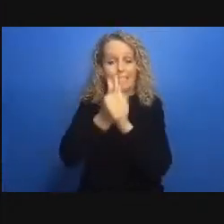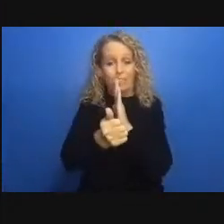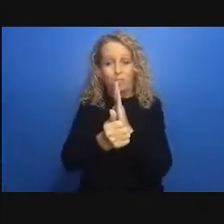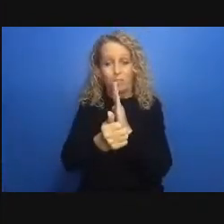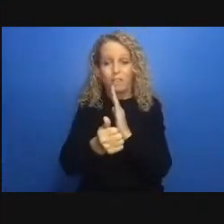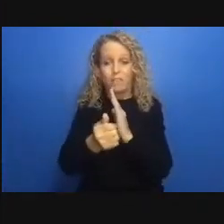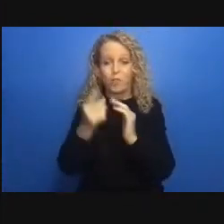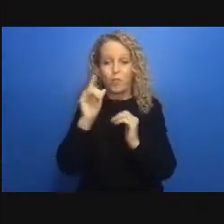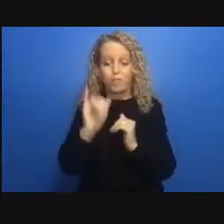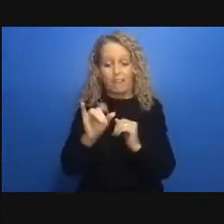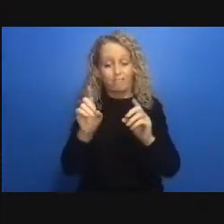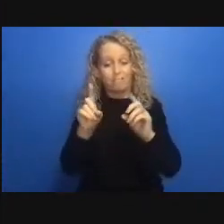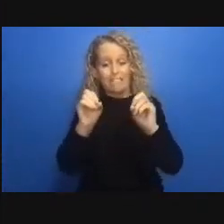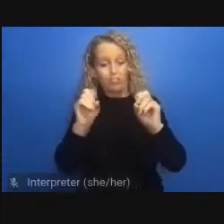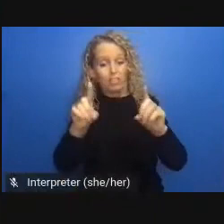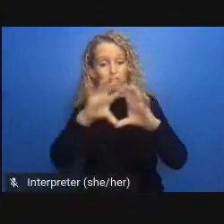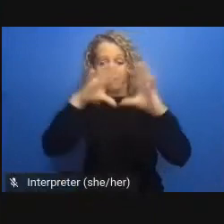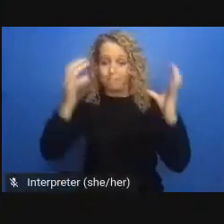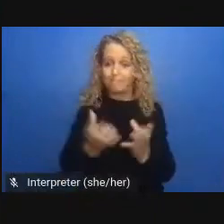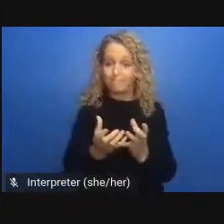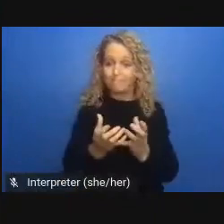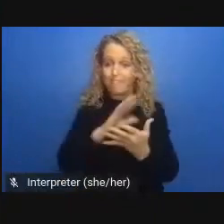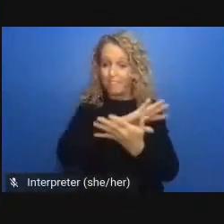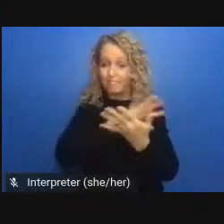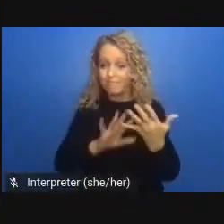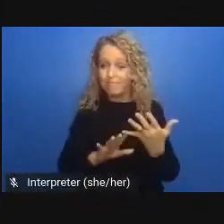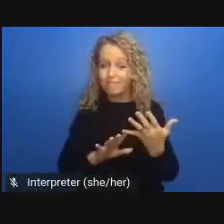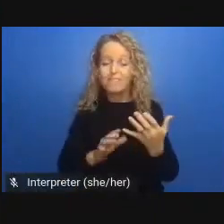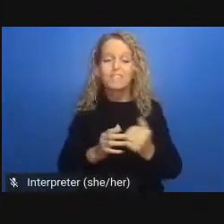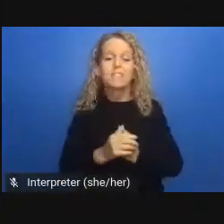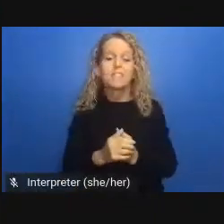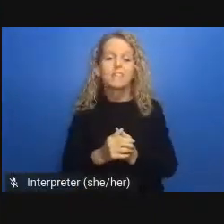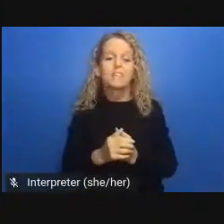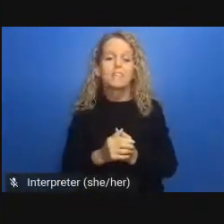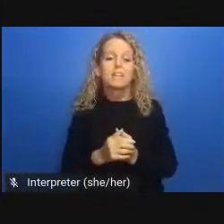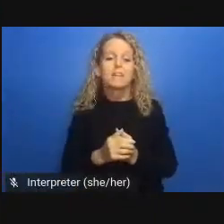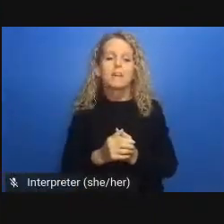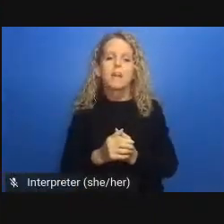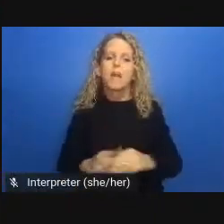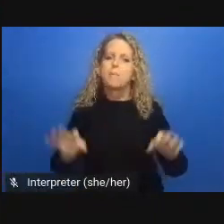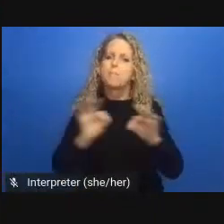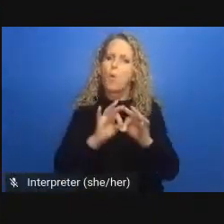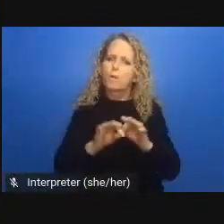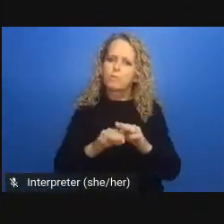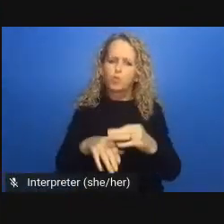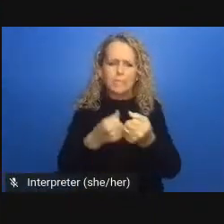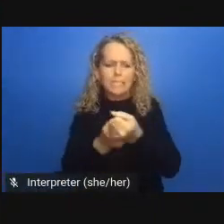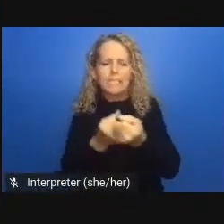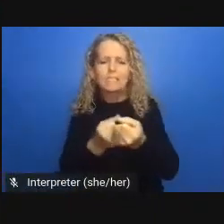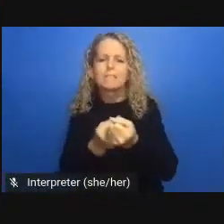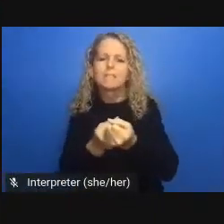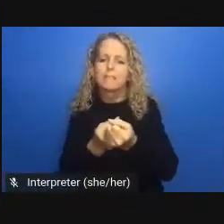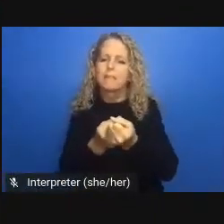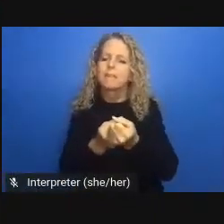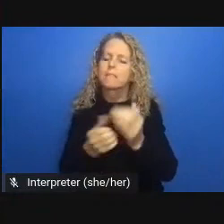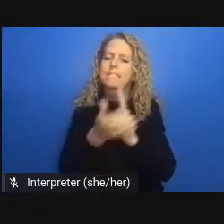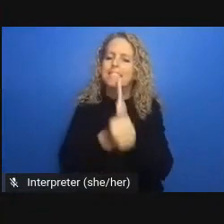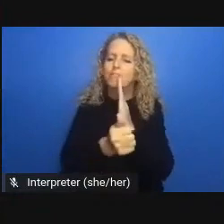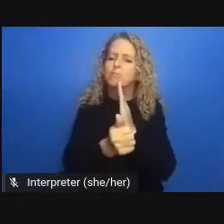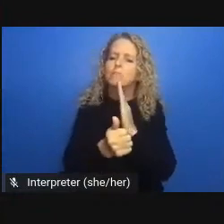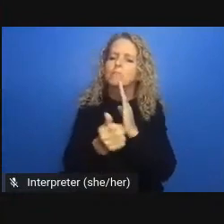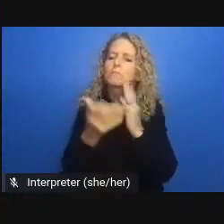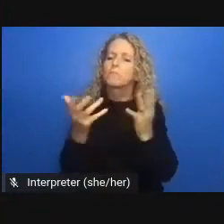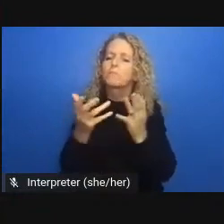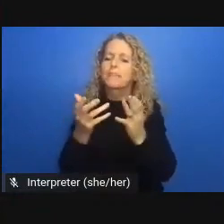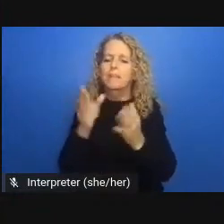we really want to strengthen the digital skills development programs at the college and university level, because this is where